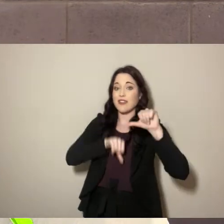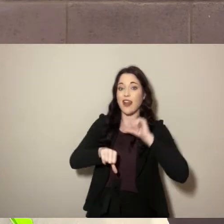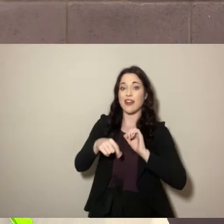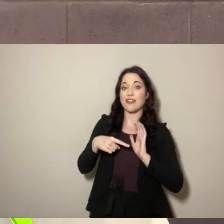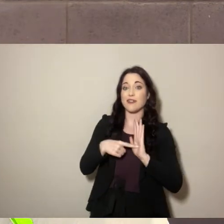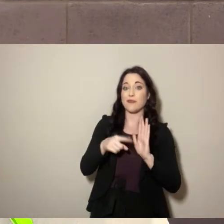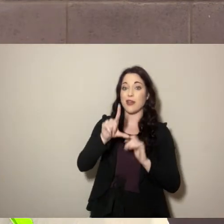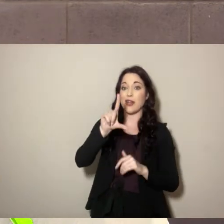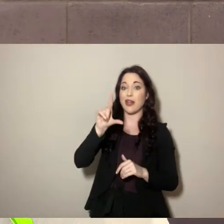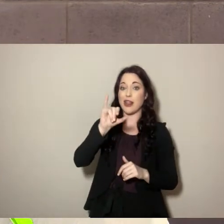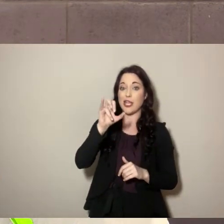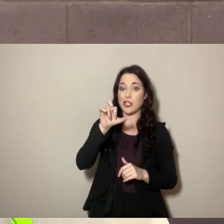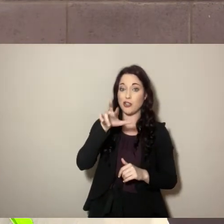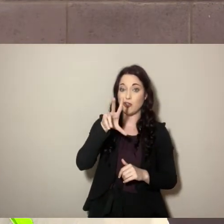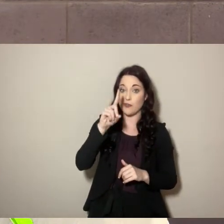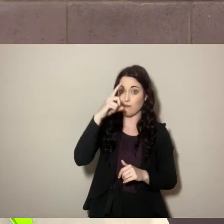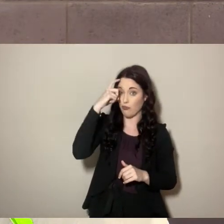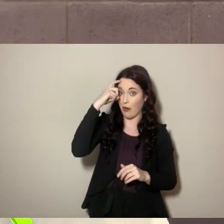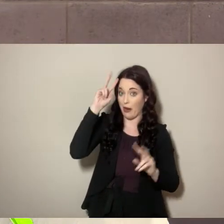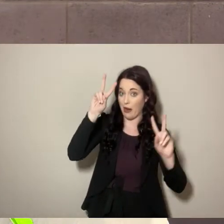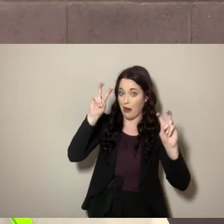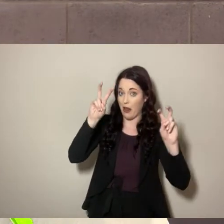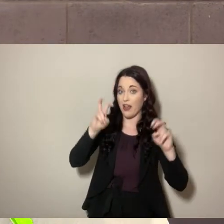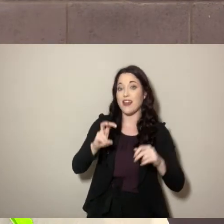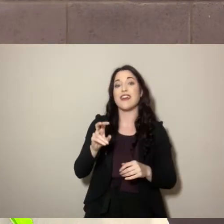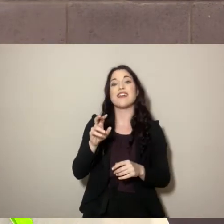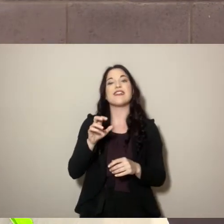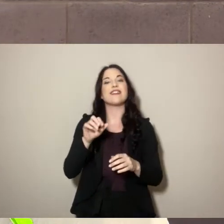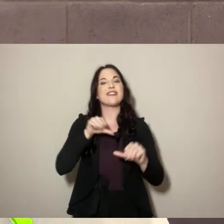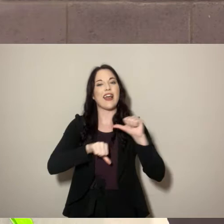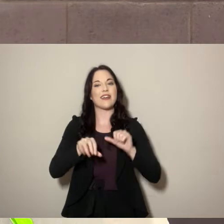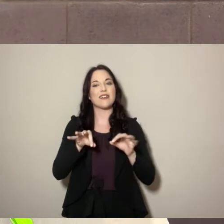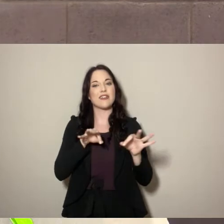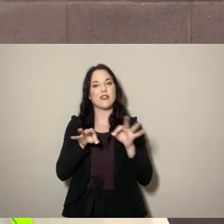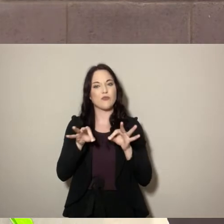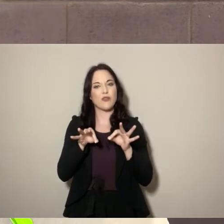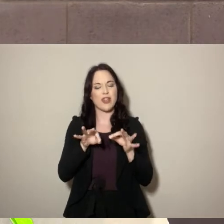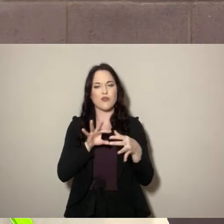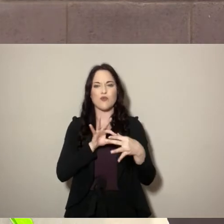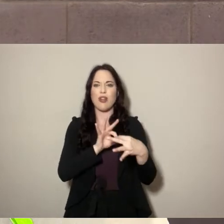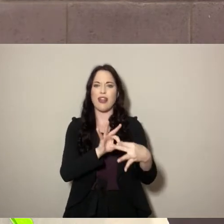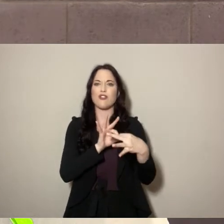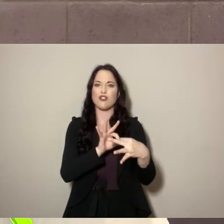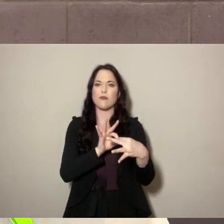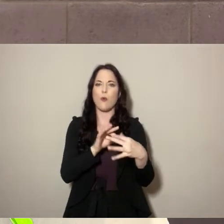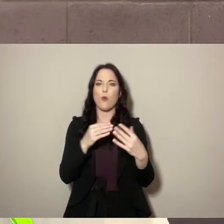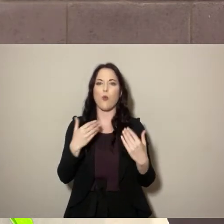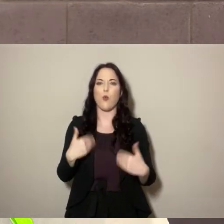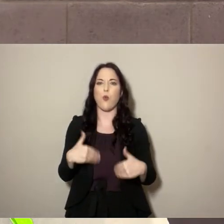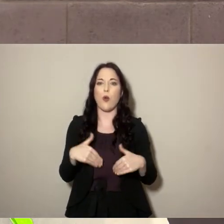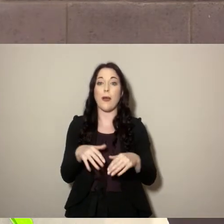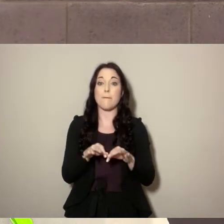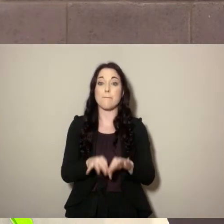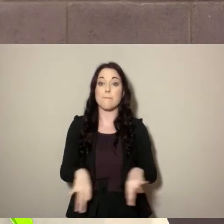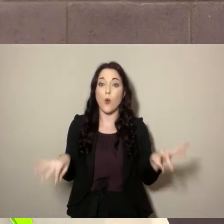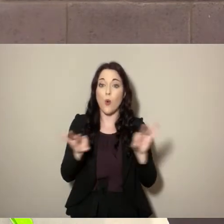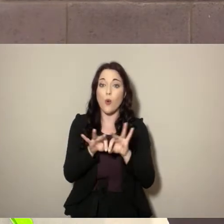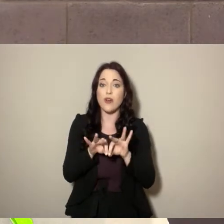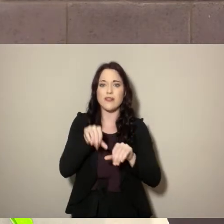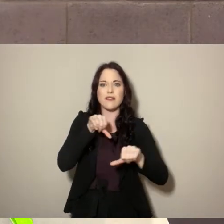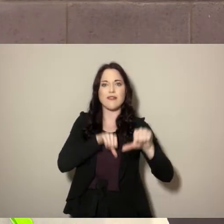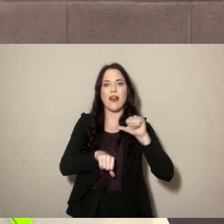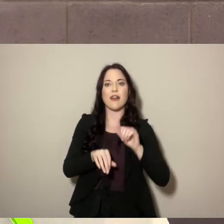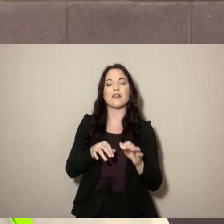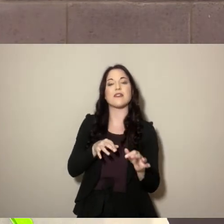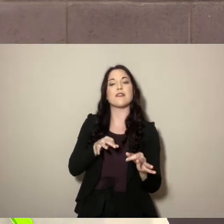lizard brain, science has also looked at the importance of relationships. Science has shown that one marker